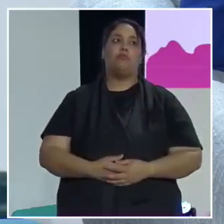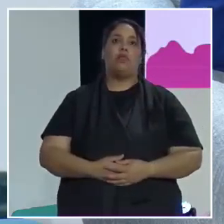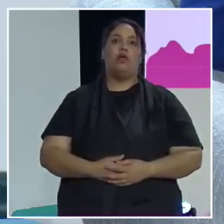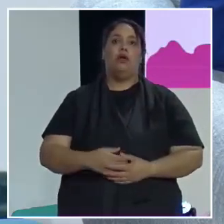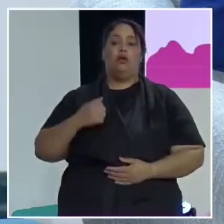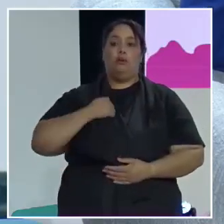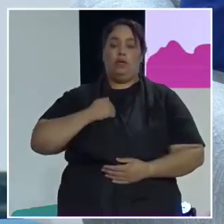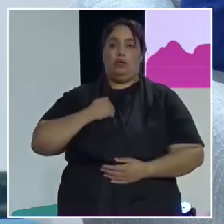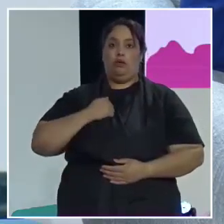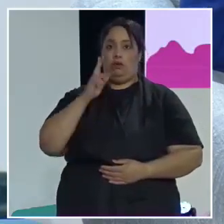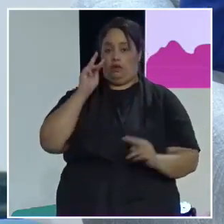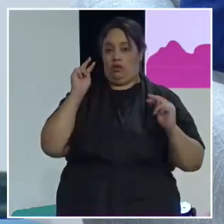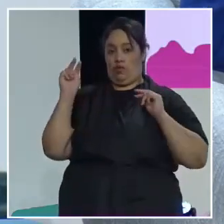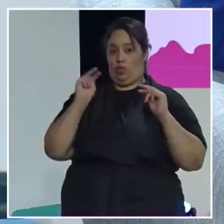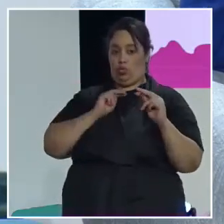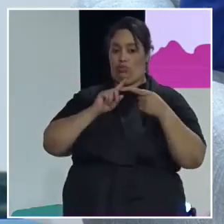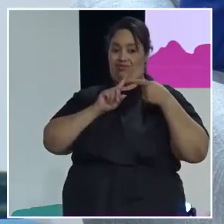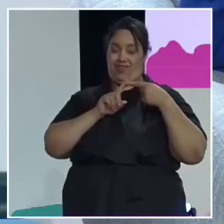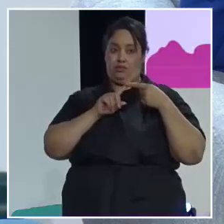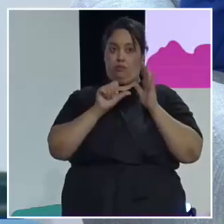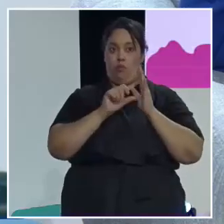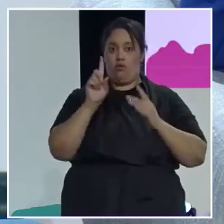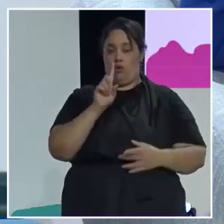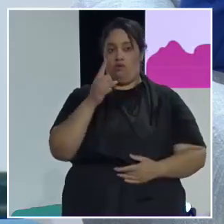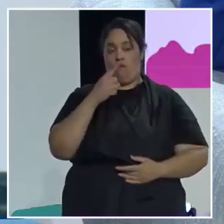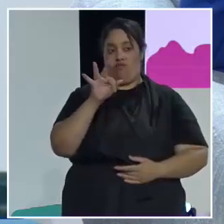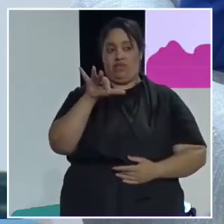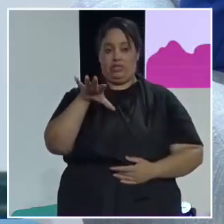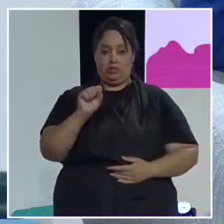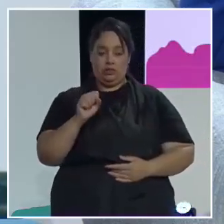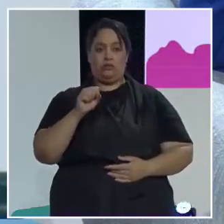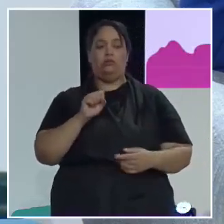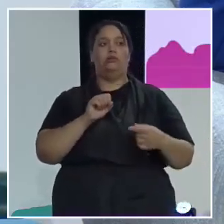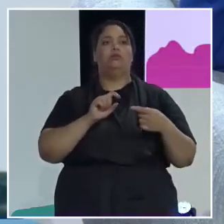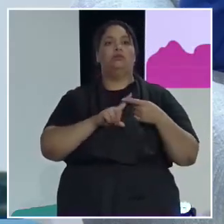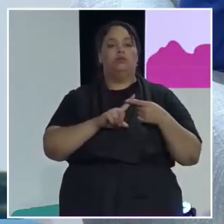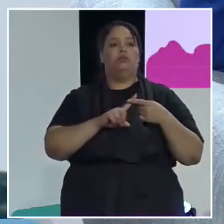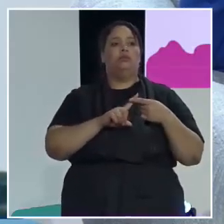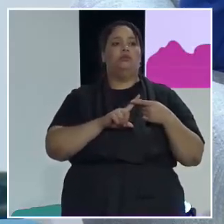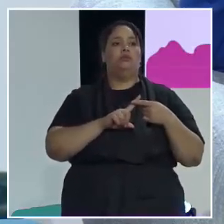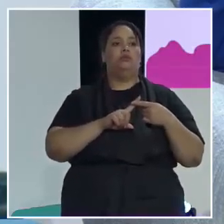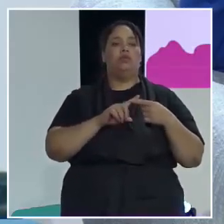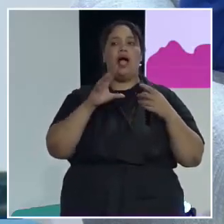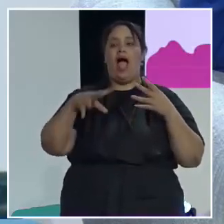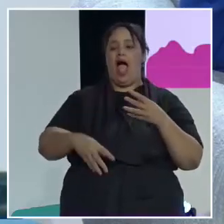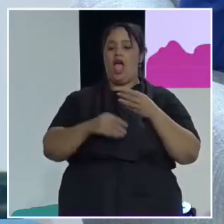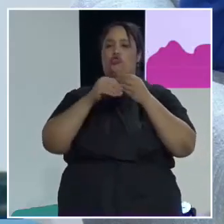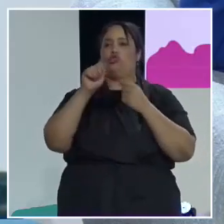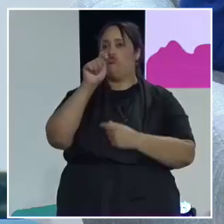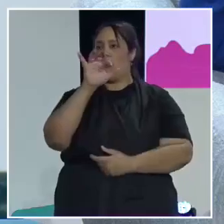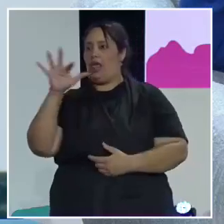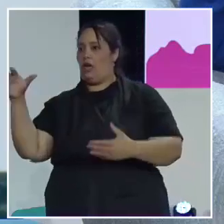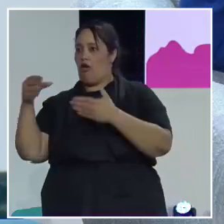doing and what we should be focused on is mobilizing the extra $1 trillion that could